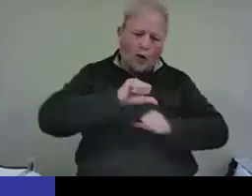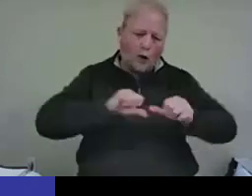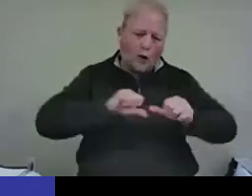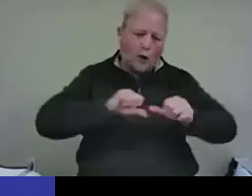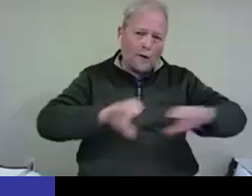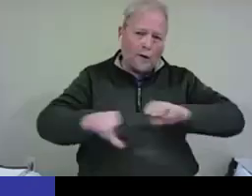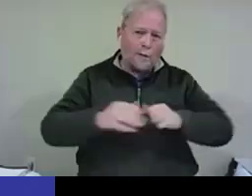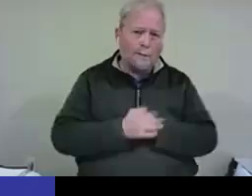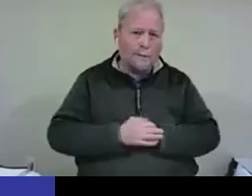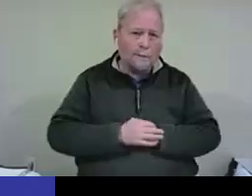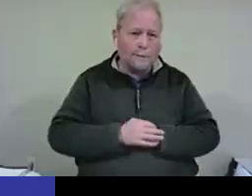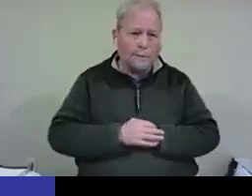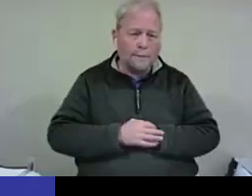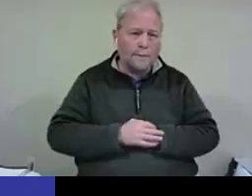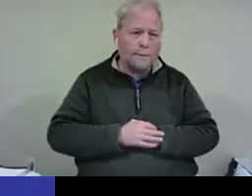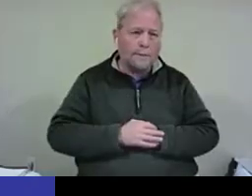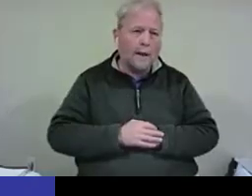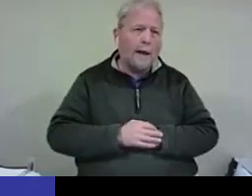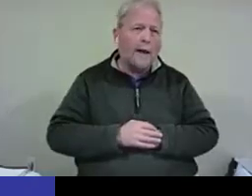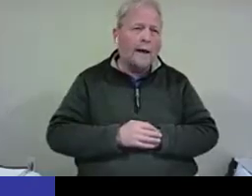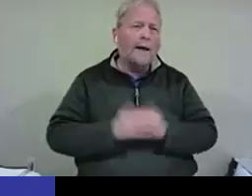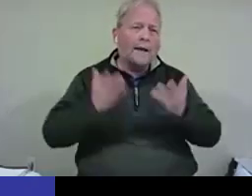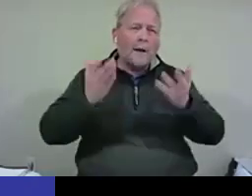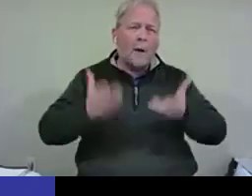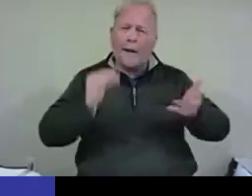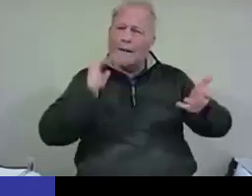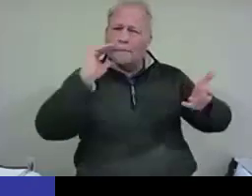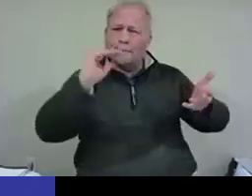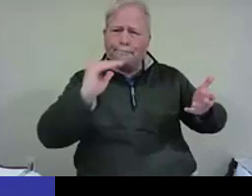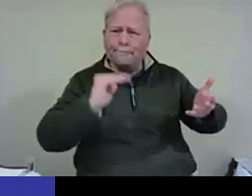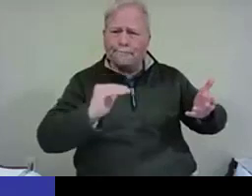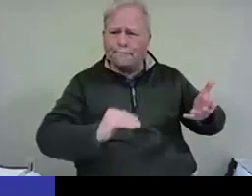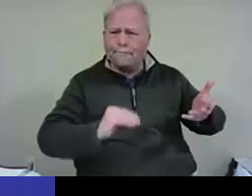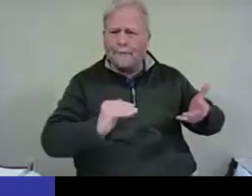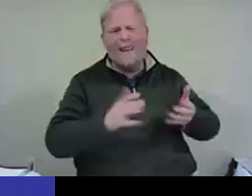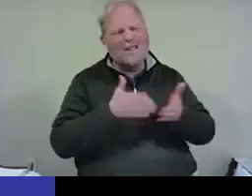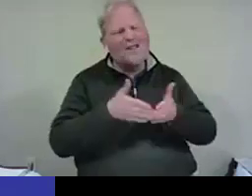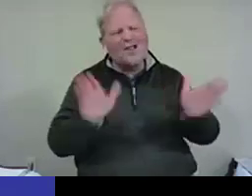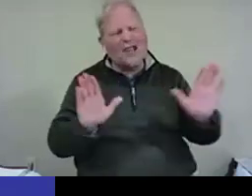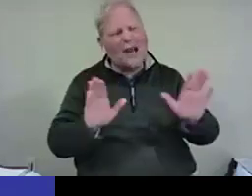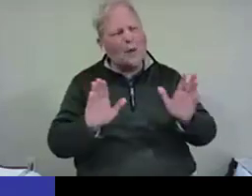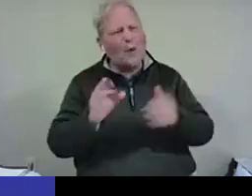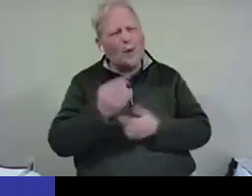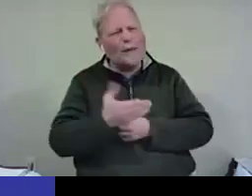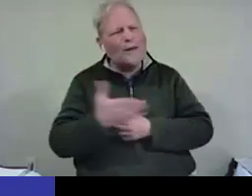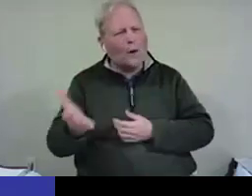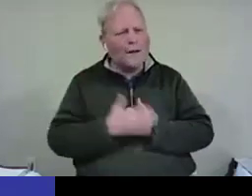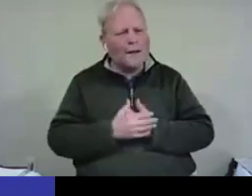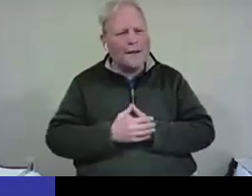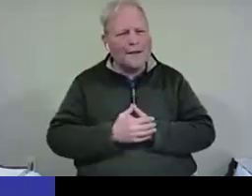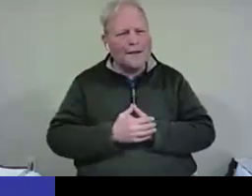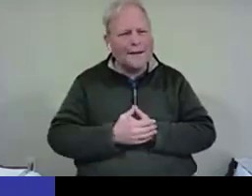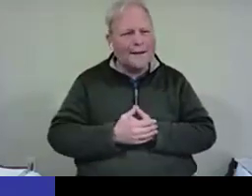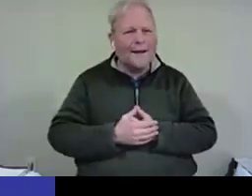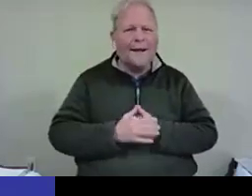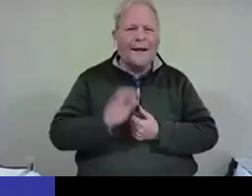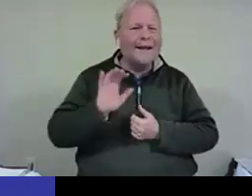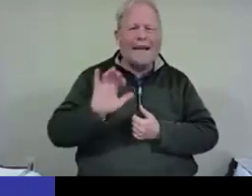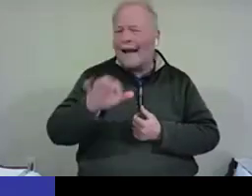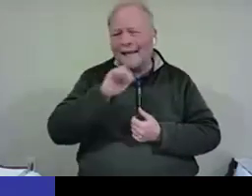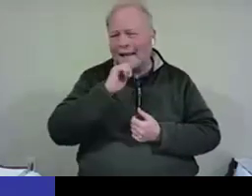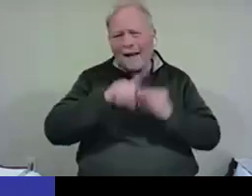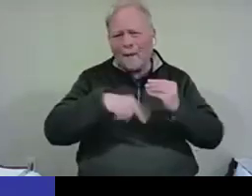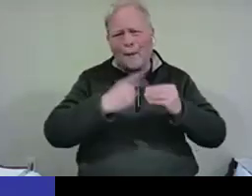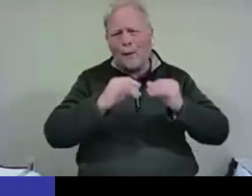first slide are general resources, not necessarily specific to interviewing. They're more foundational to understand the context